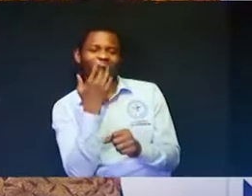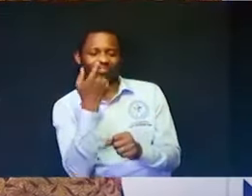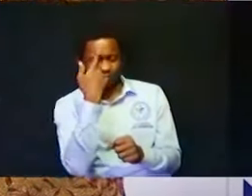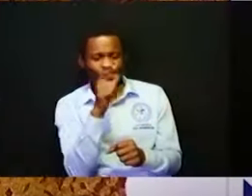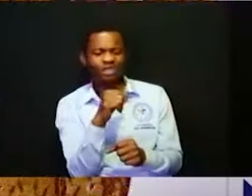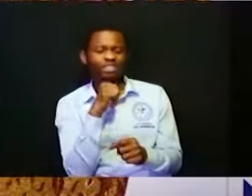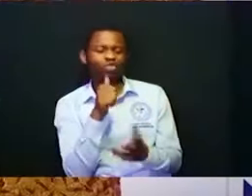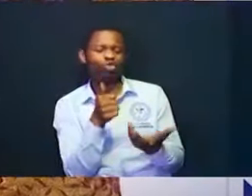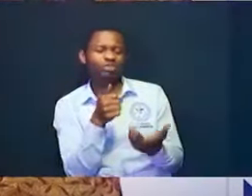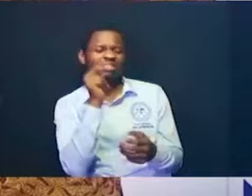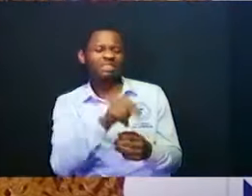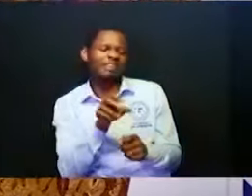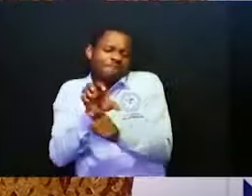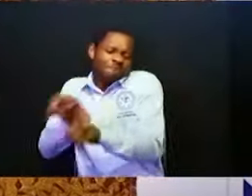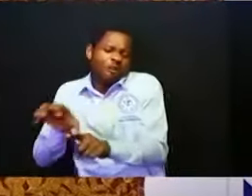Good